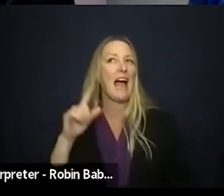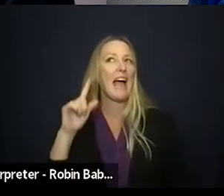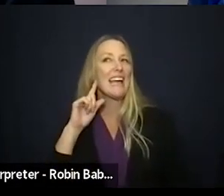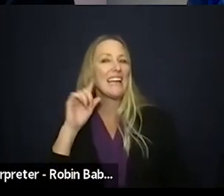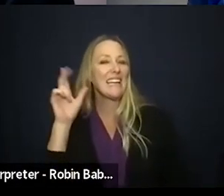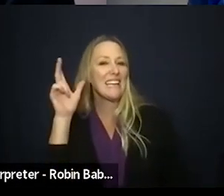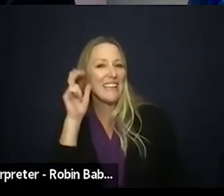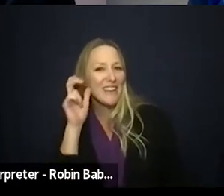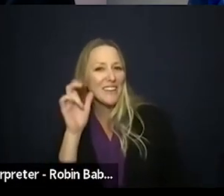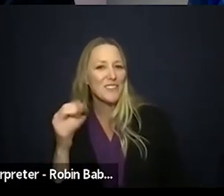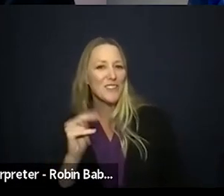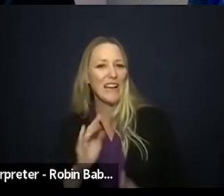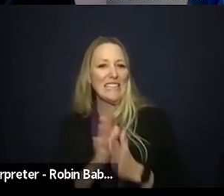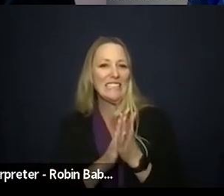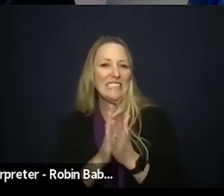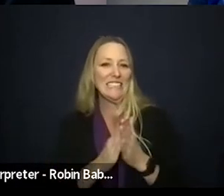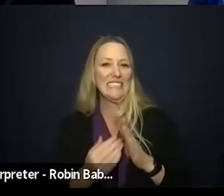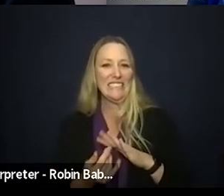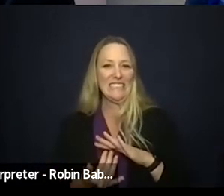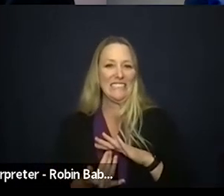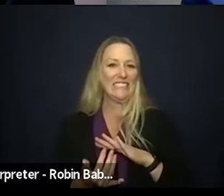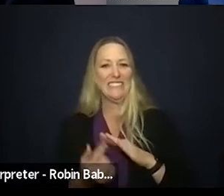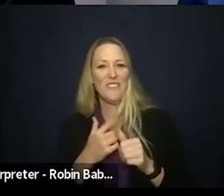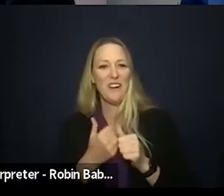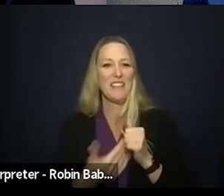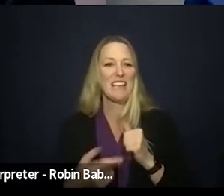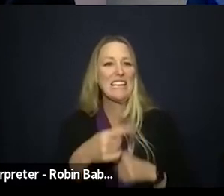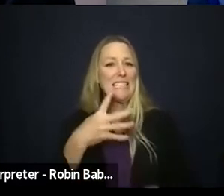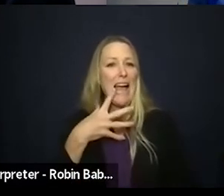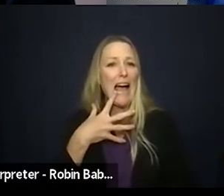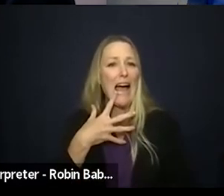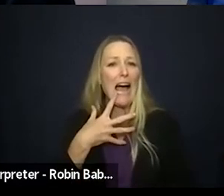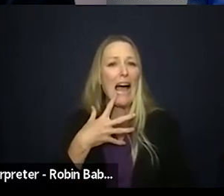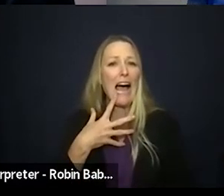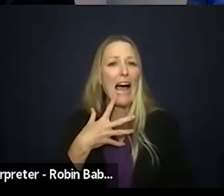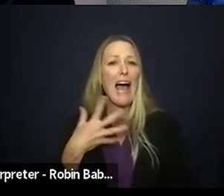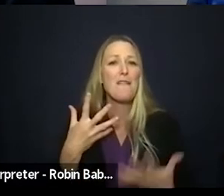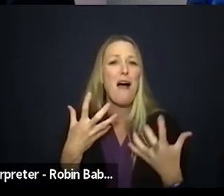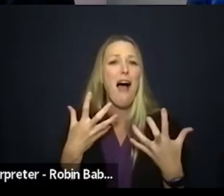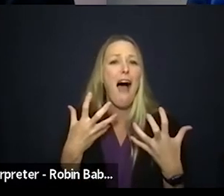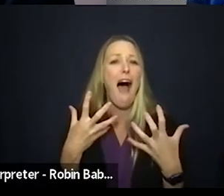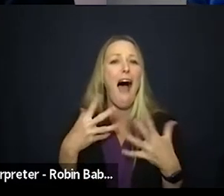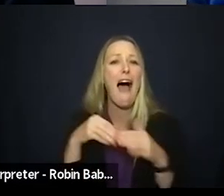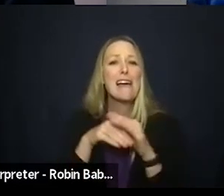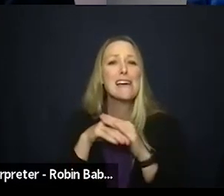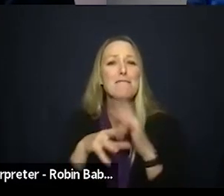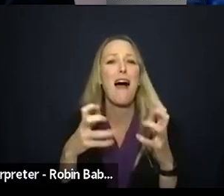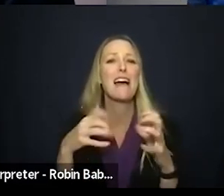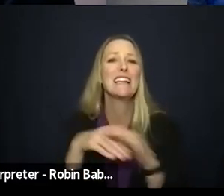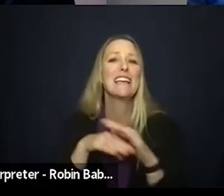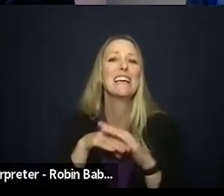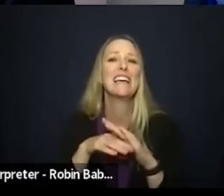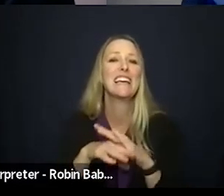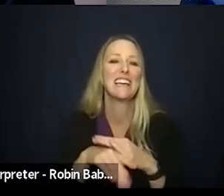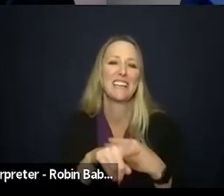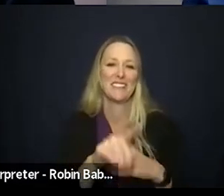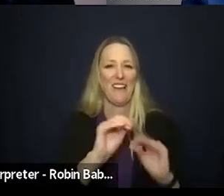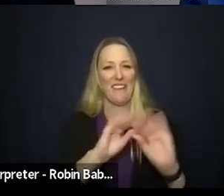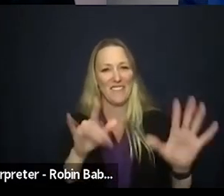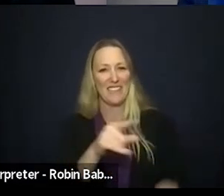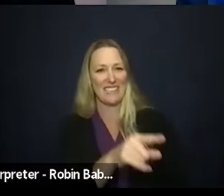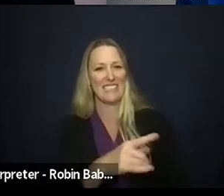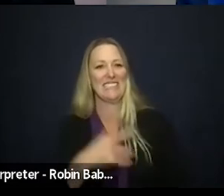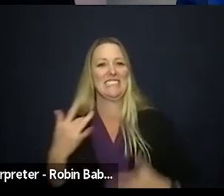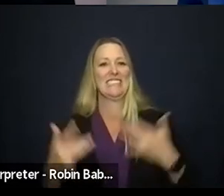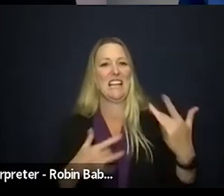all the spaces i mean you can see he's he's salivating at the opportunity to be able to get in there and do all that stuff with his team so that's that's gonna be